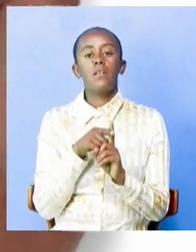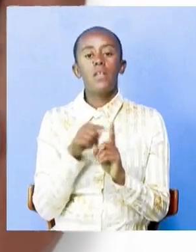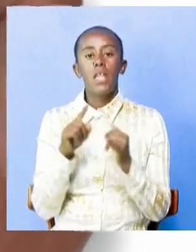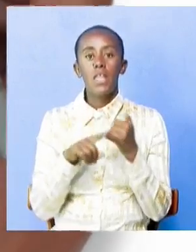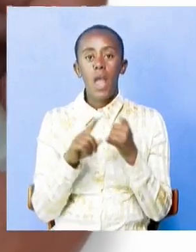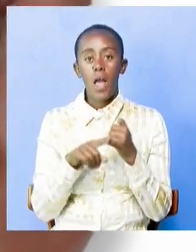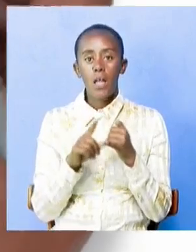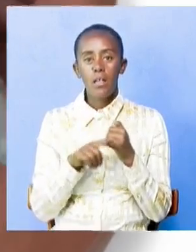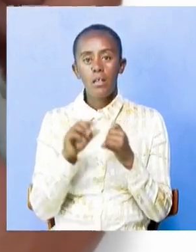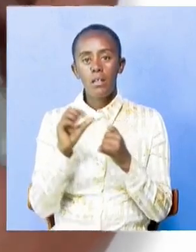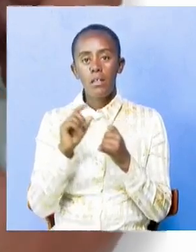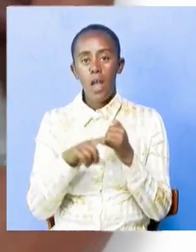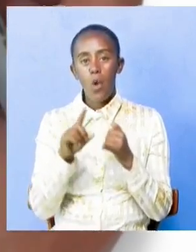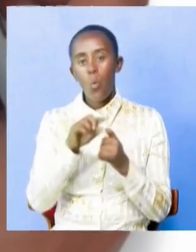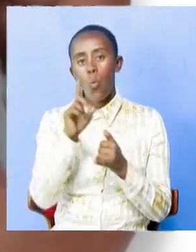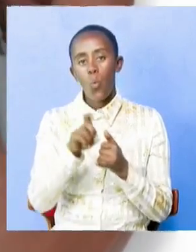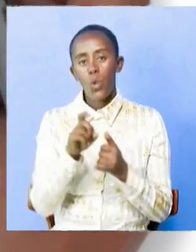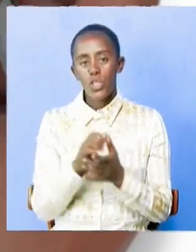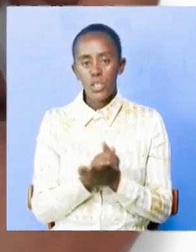tag question,